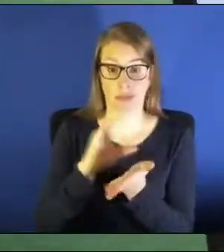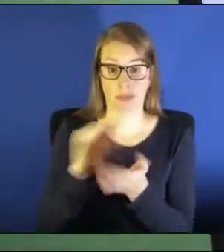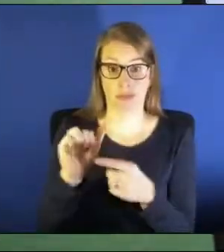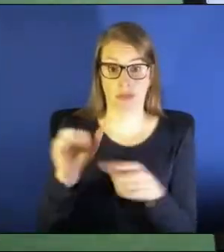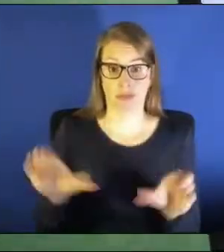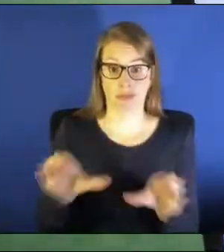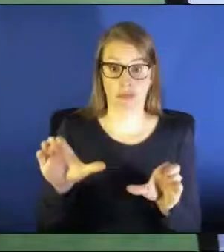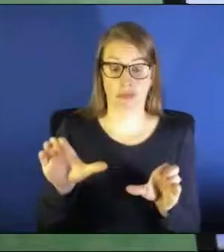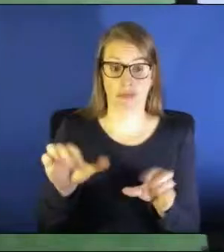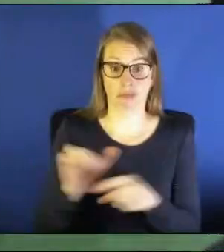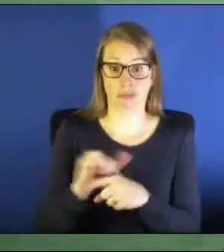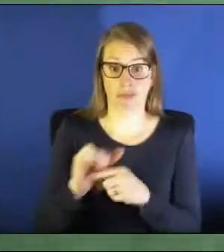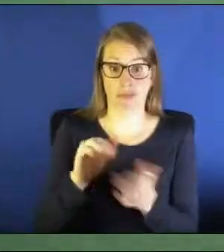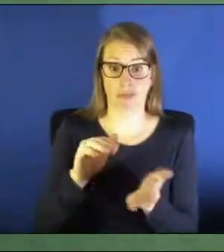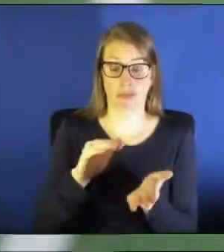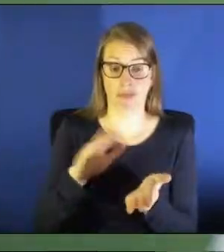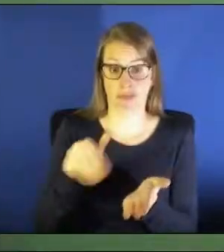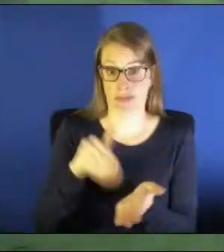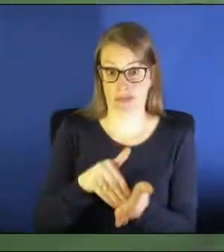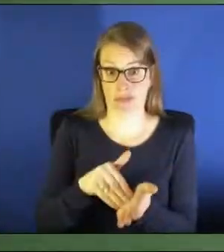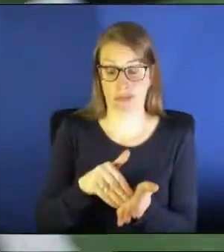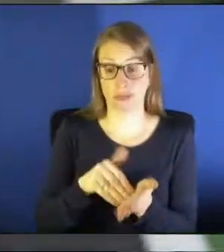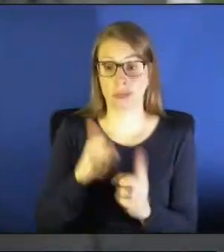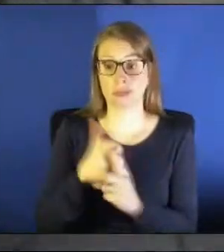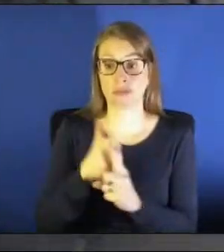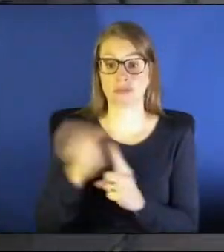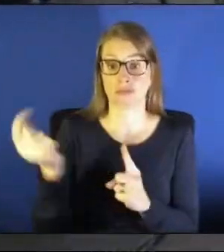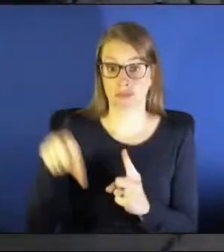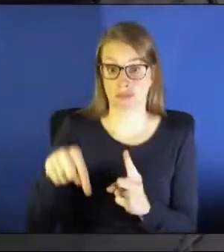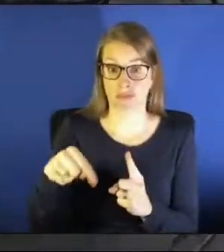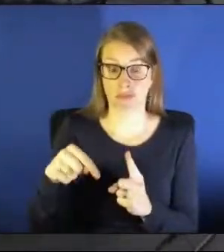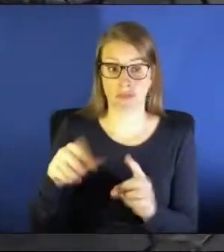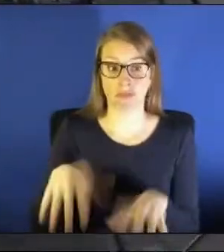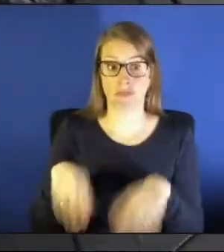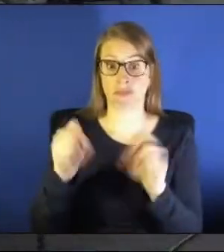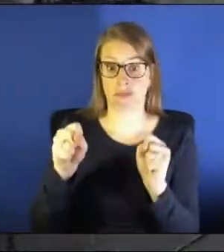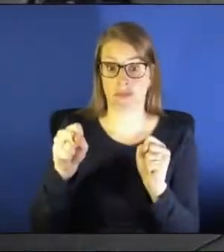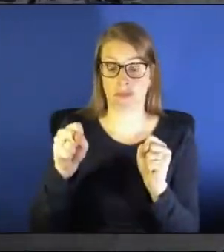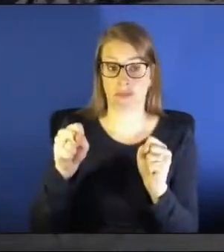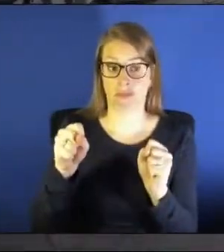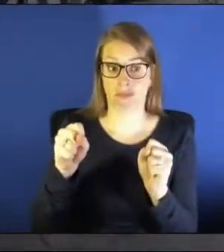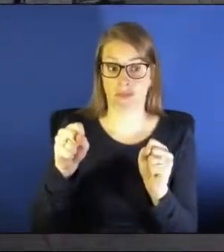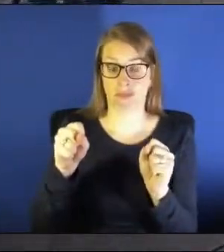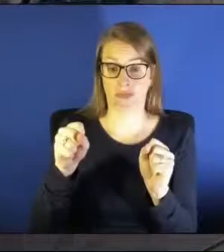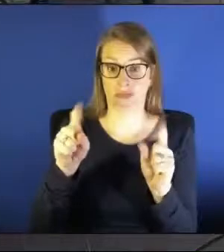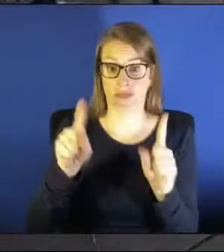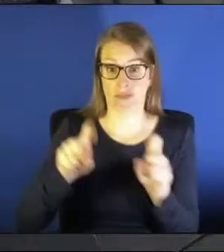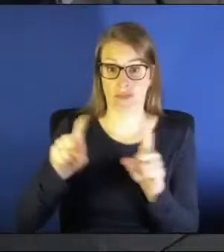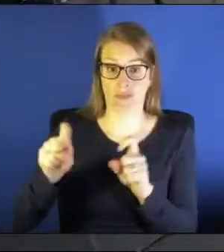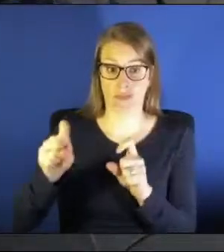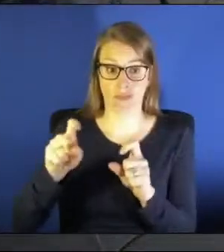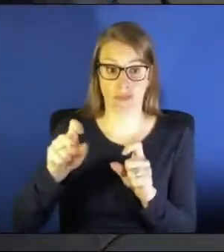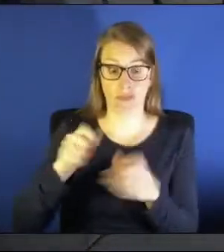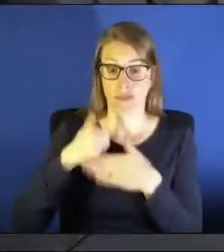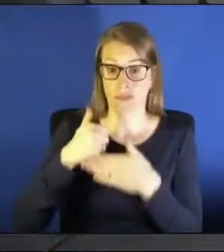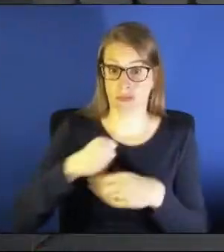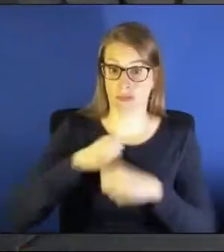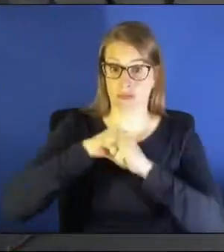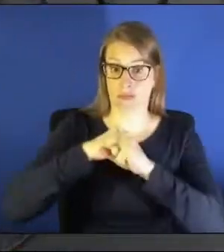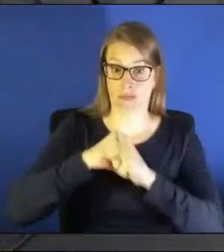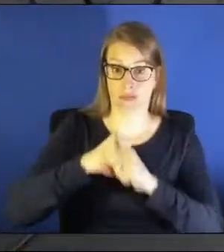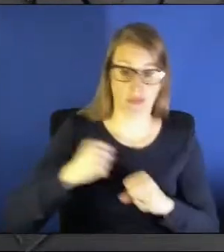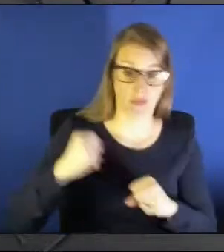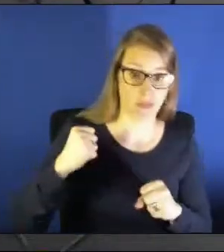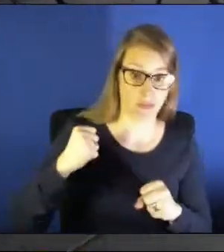you can come to go through this and have this done and just check out your form and see if you can help protect those knees and that back and your hip